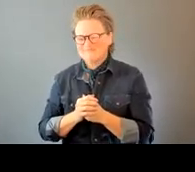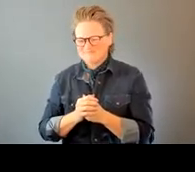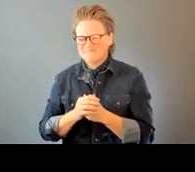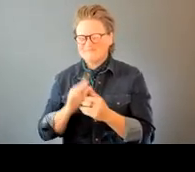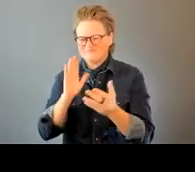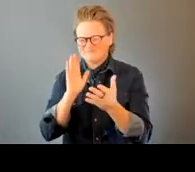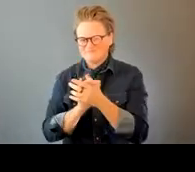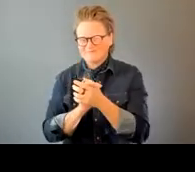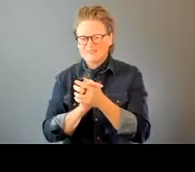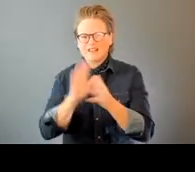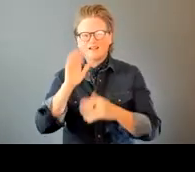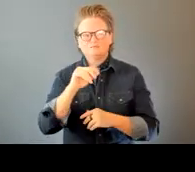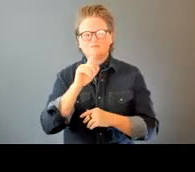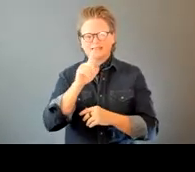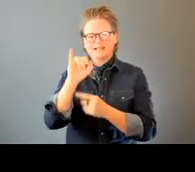and Dr. Yu.